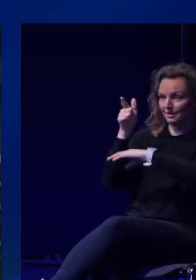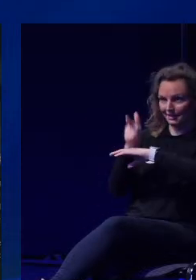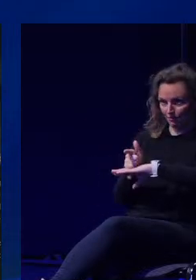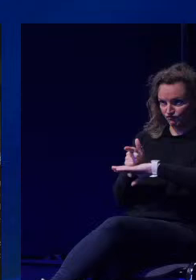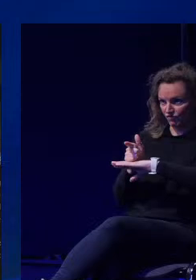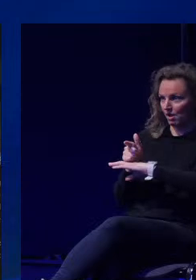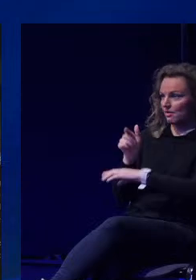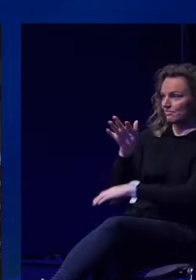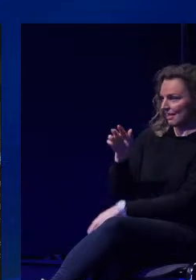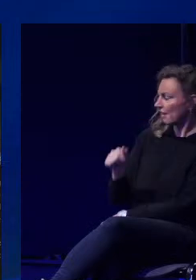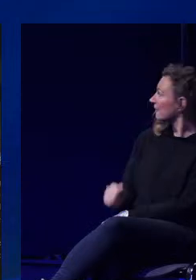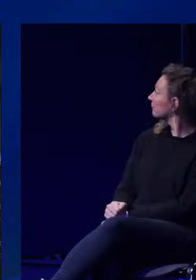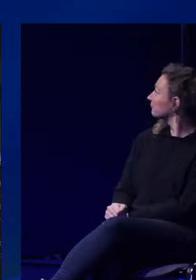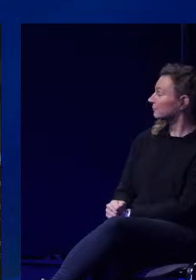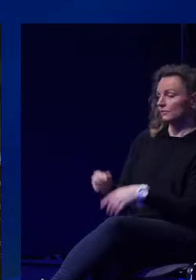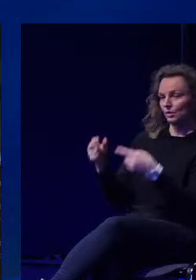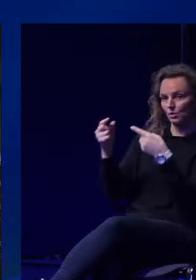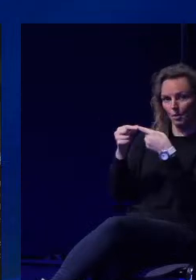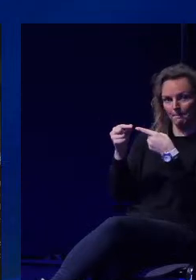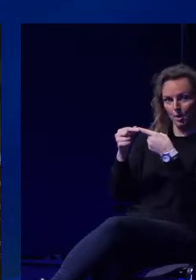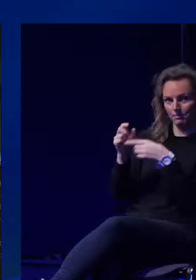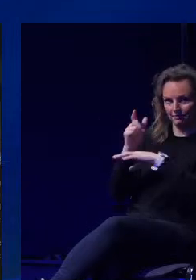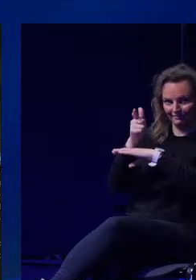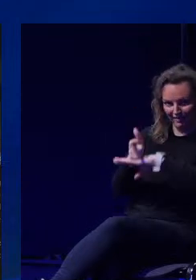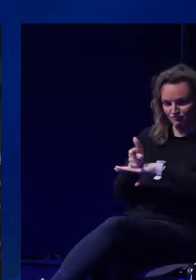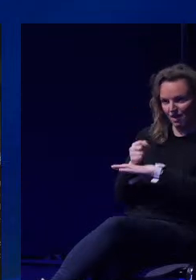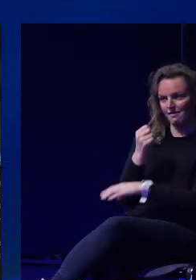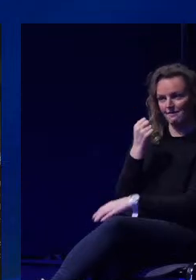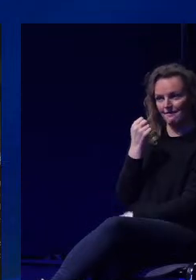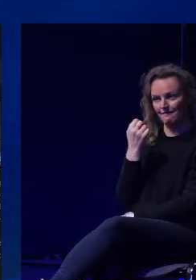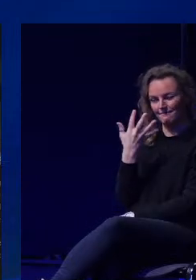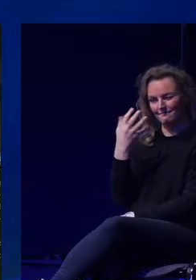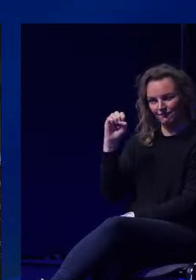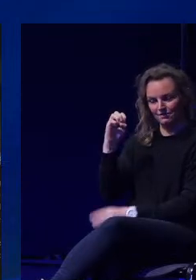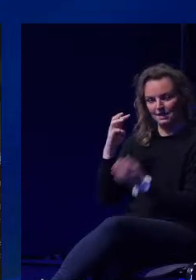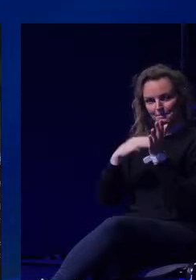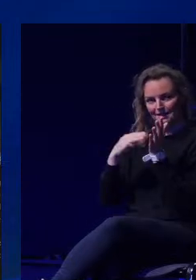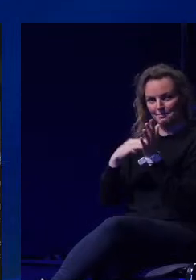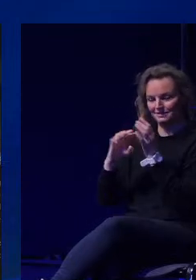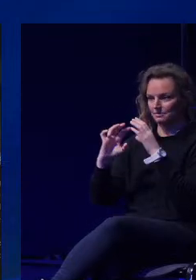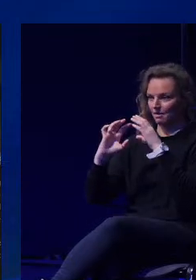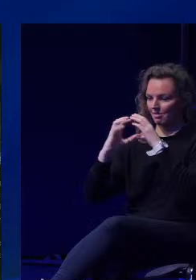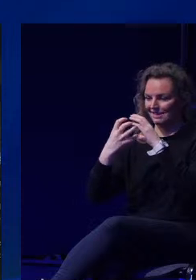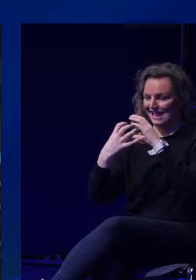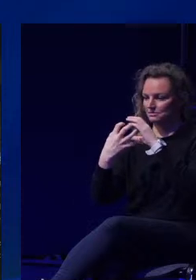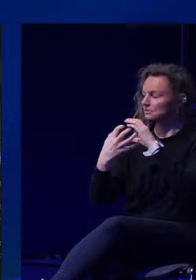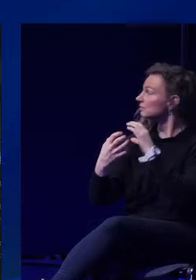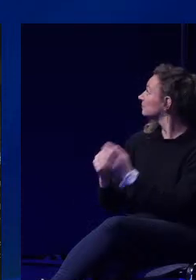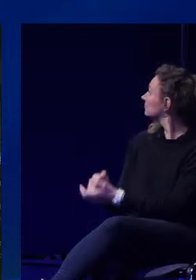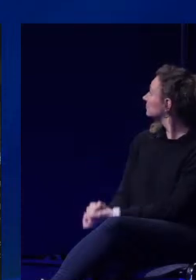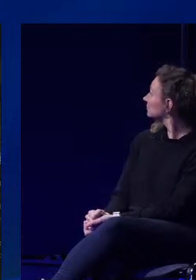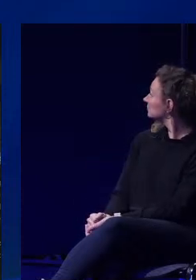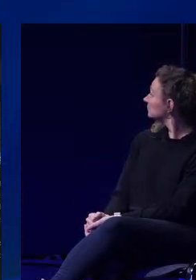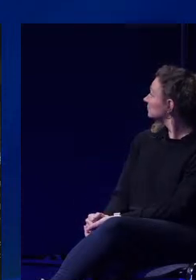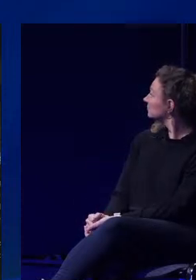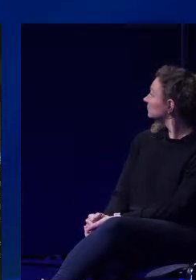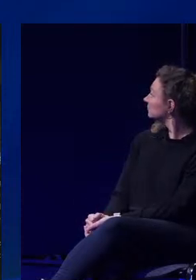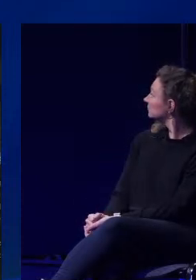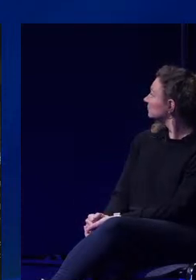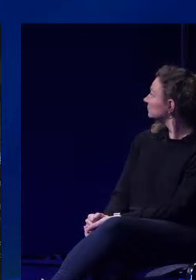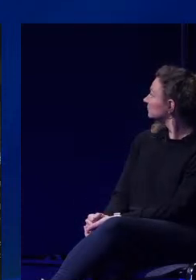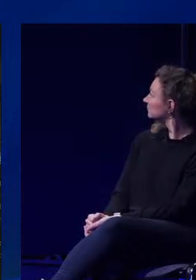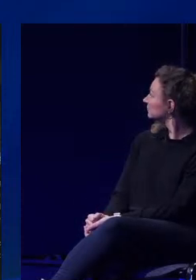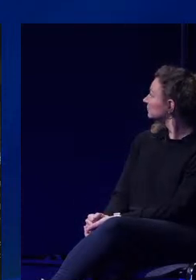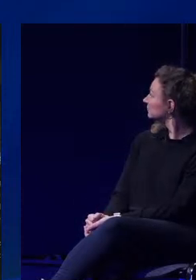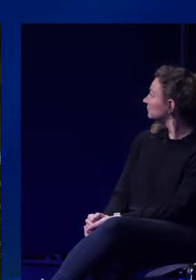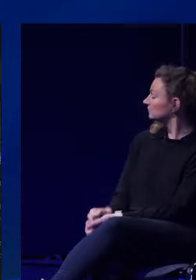That's the component, right? The camera. It's a 50mm lens, and it's an aperture of 2. Right? I